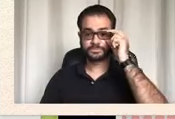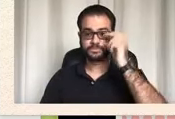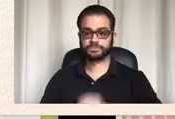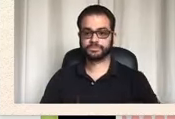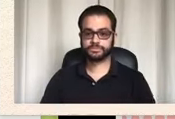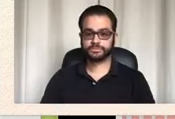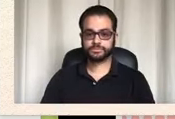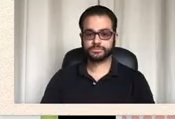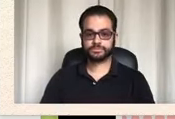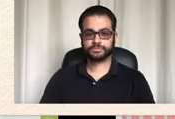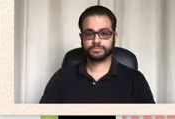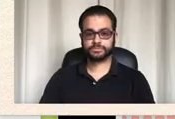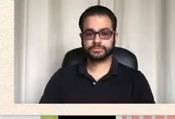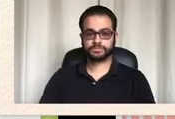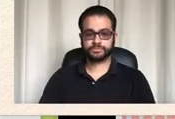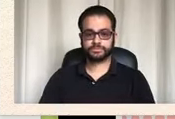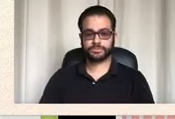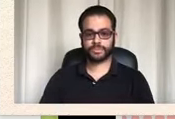So